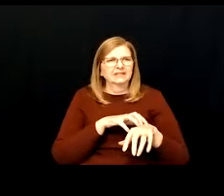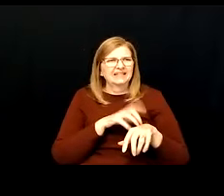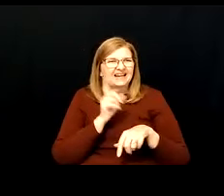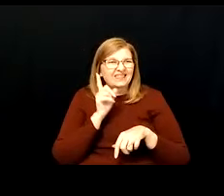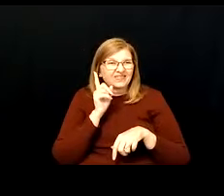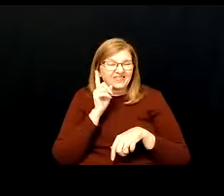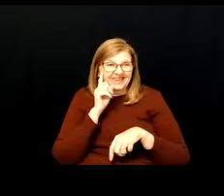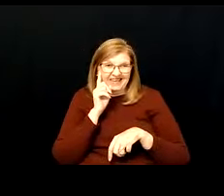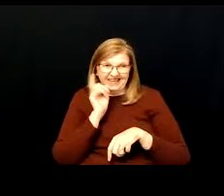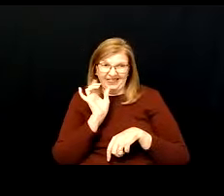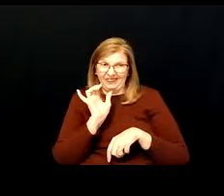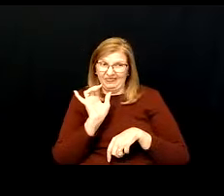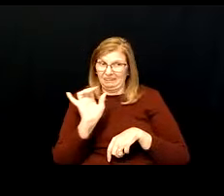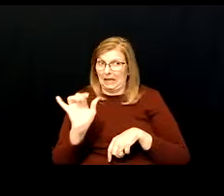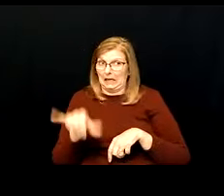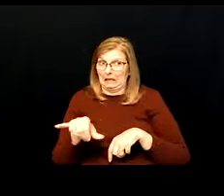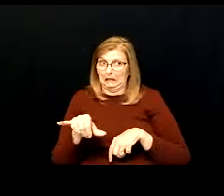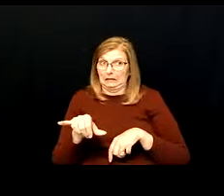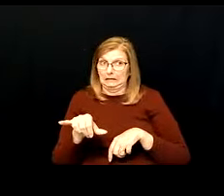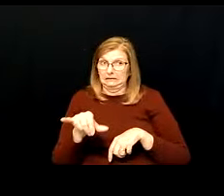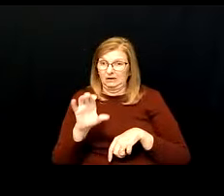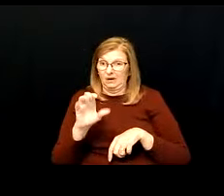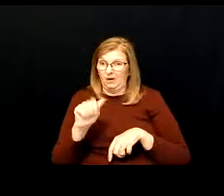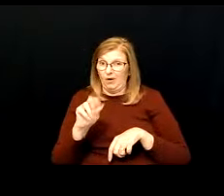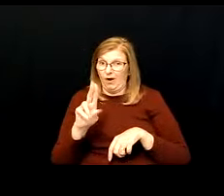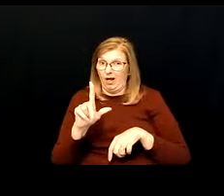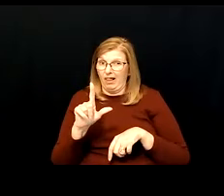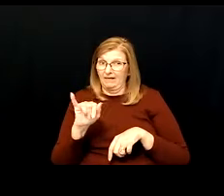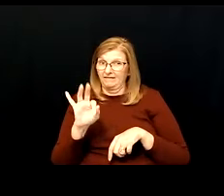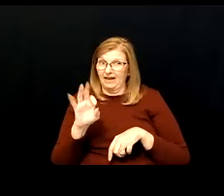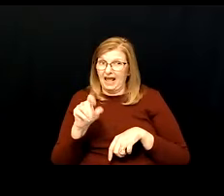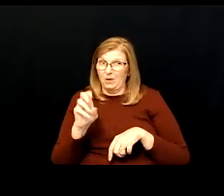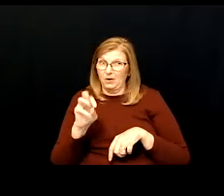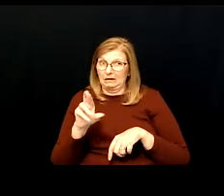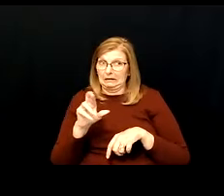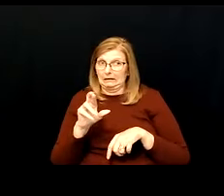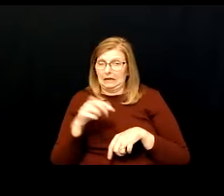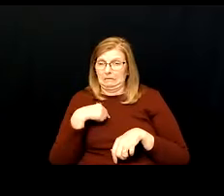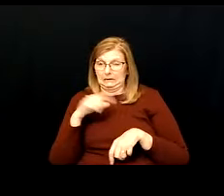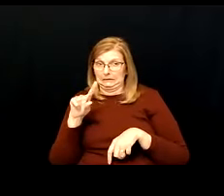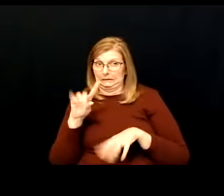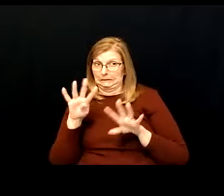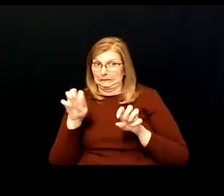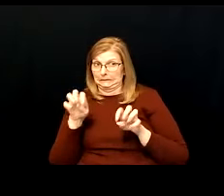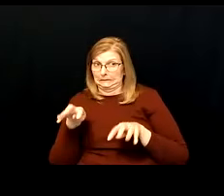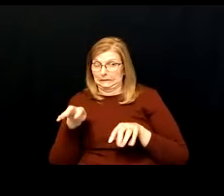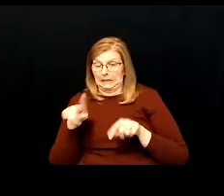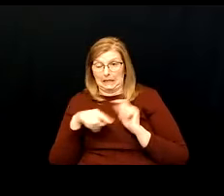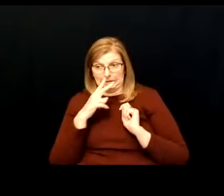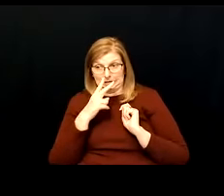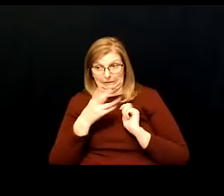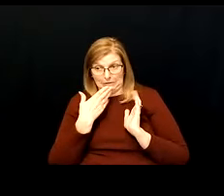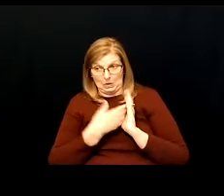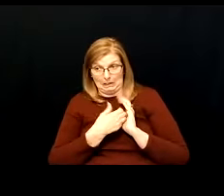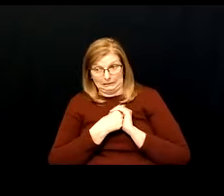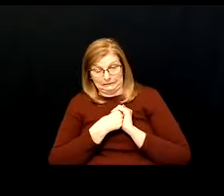that is cauliflower. I'm going to say that with a question mark because I can't really see it very well on my screen.